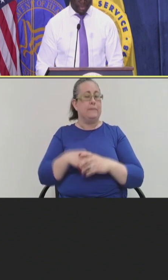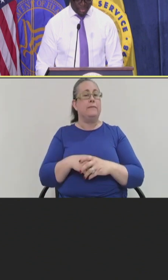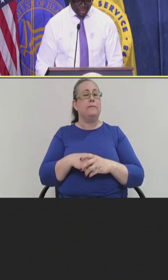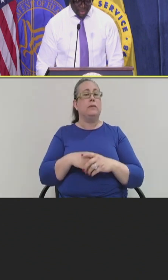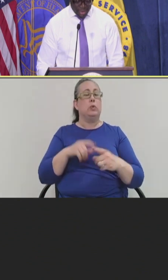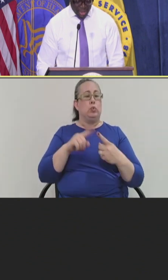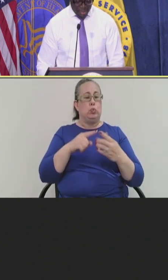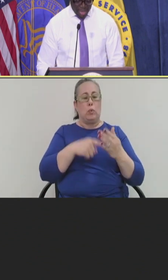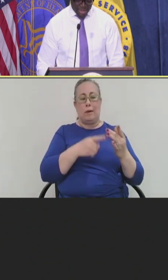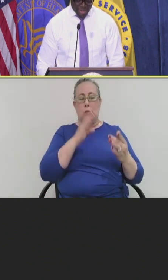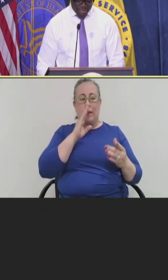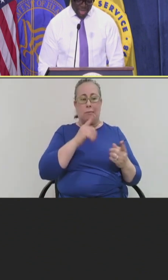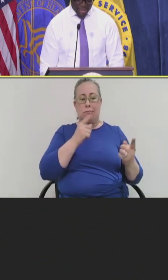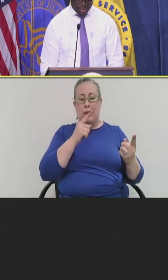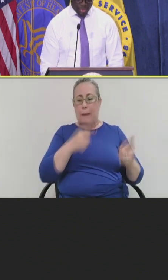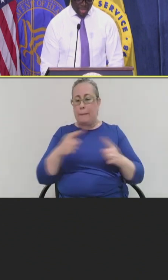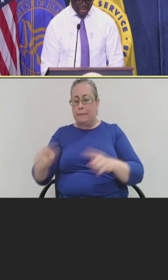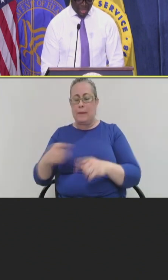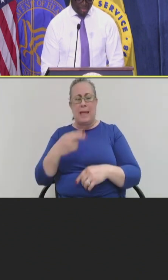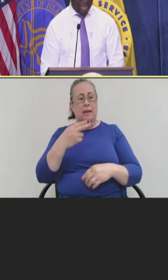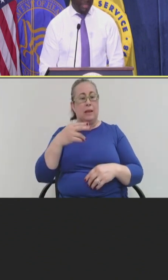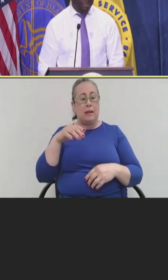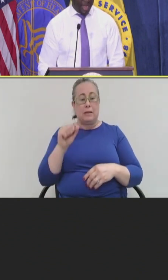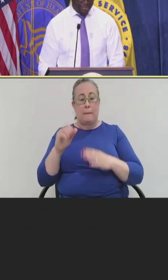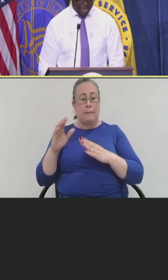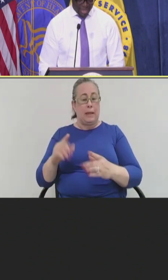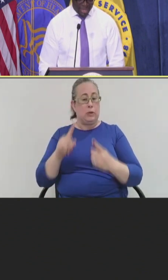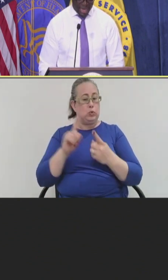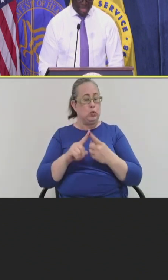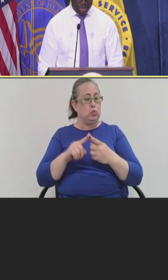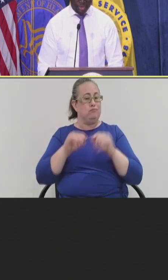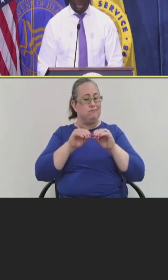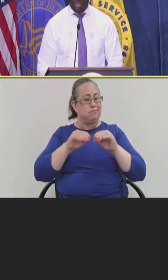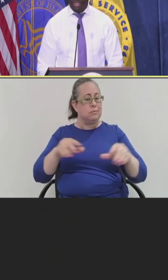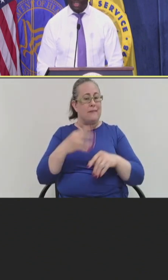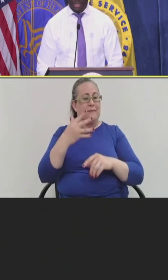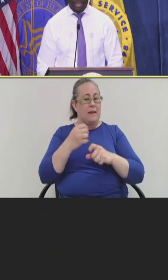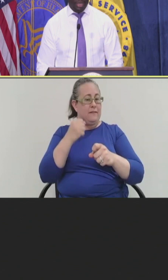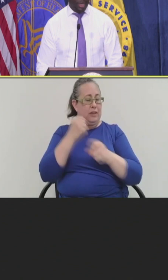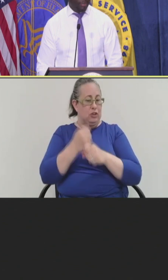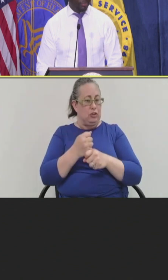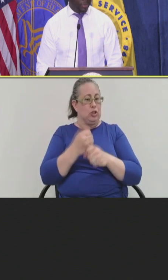landscapes, HHS plans to release an updated 5-year national